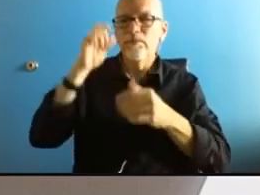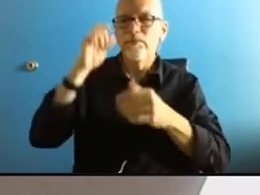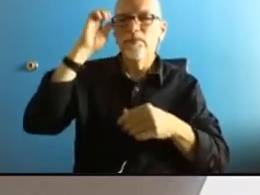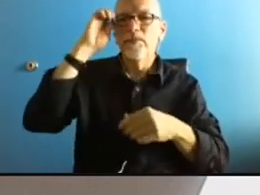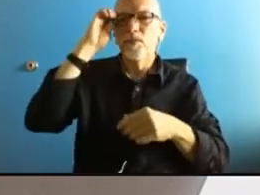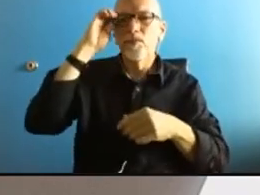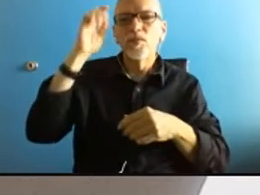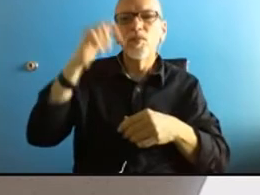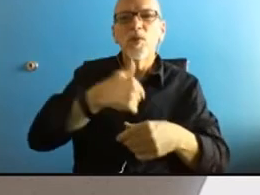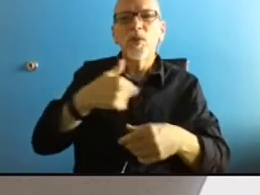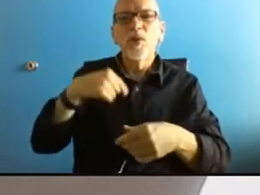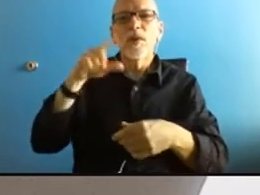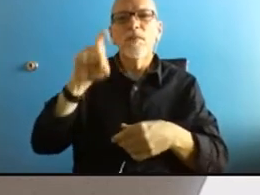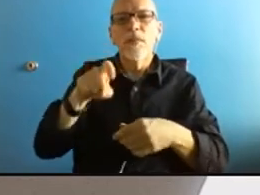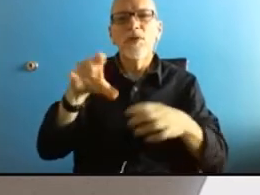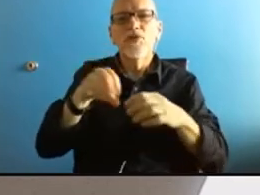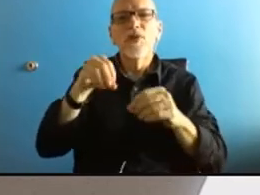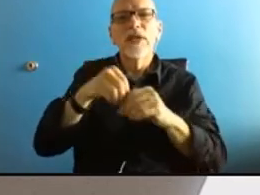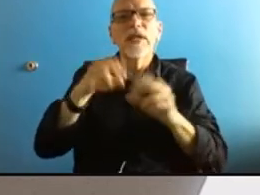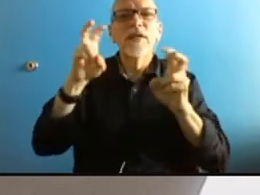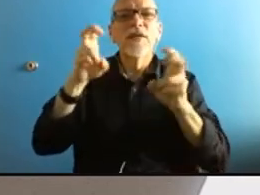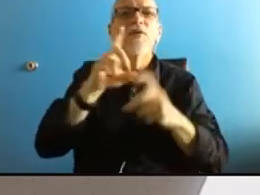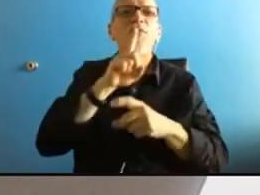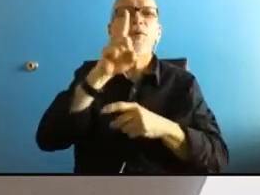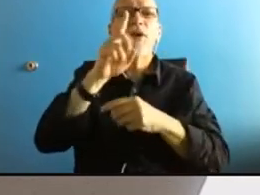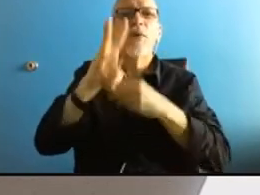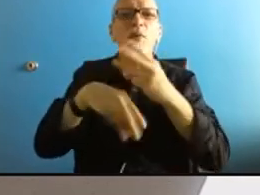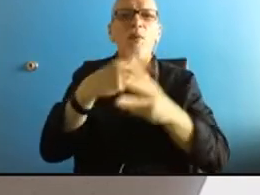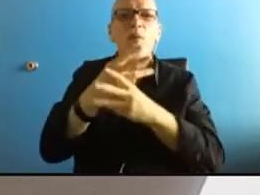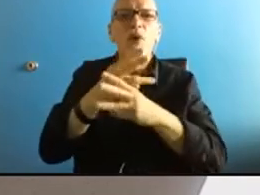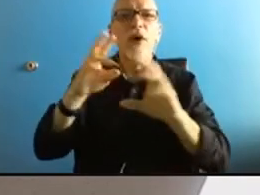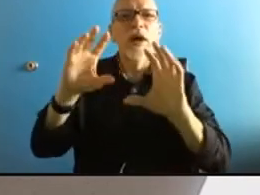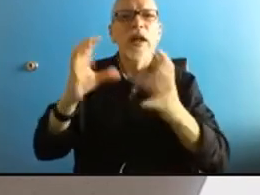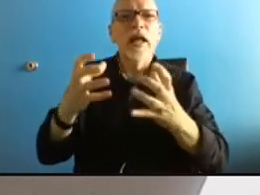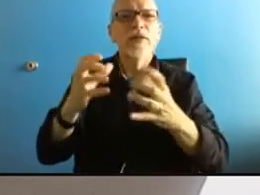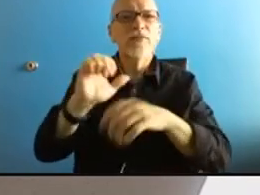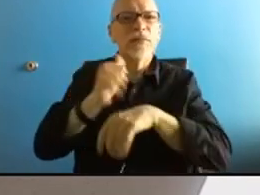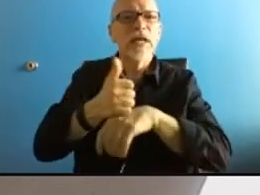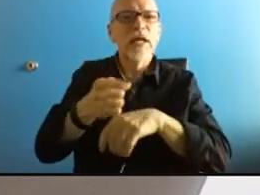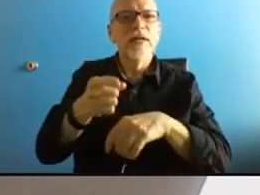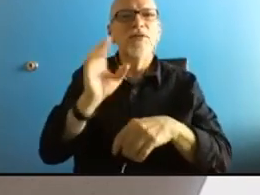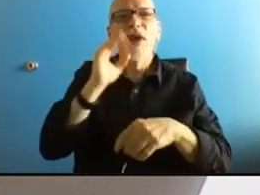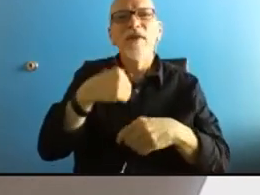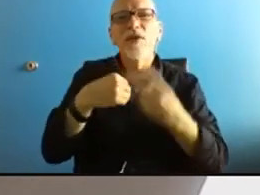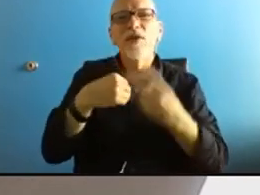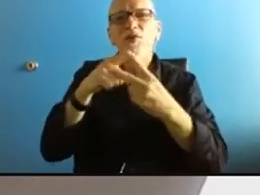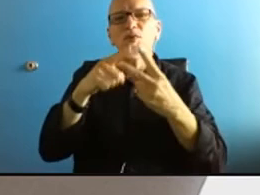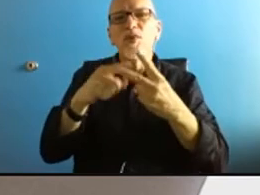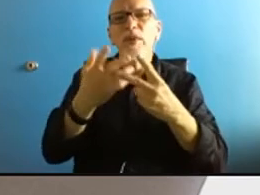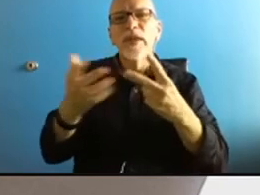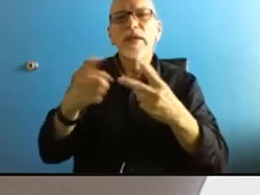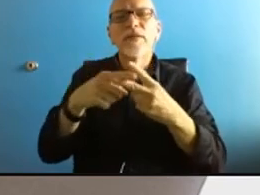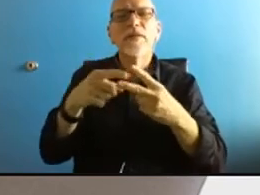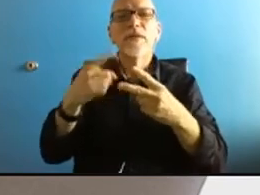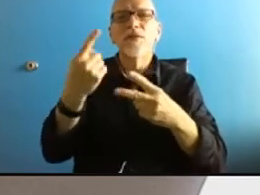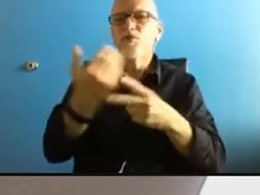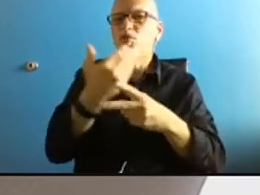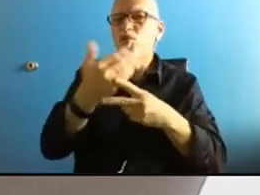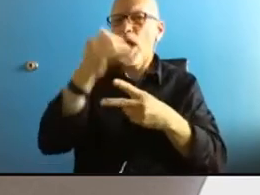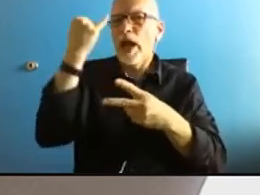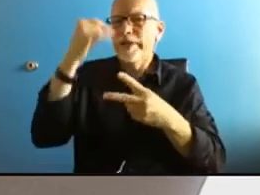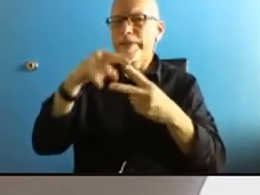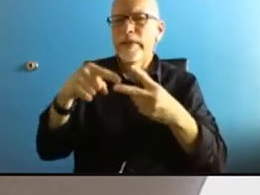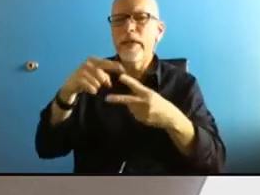it in a real world classroom setting. So there were two things that were new. One was I wanted